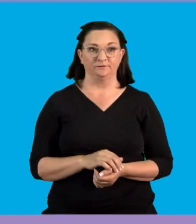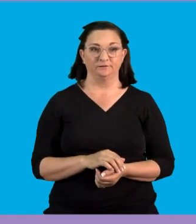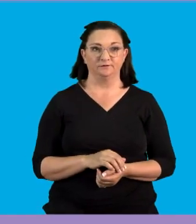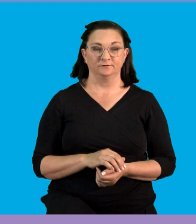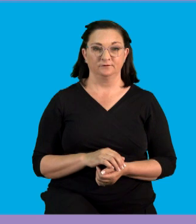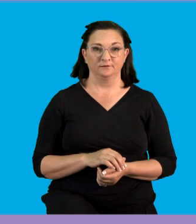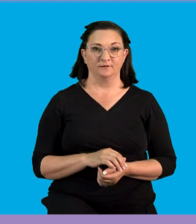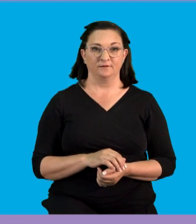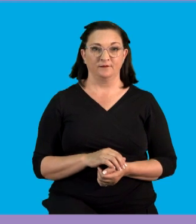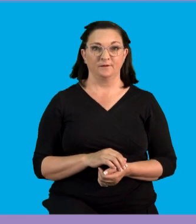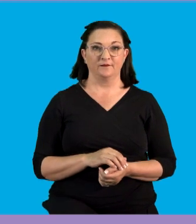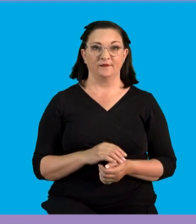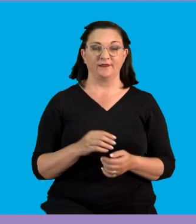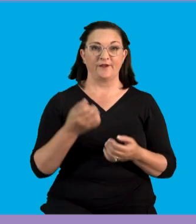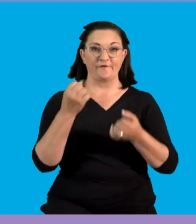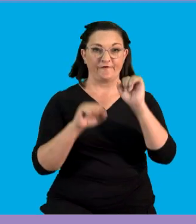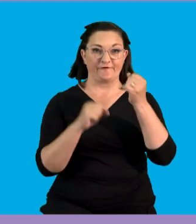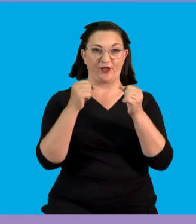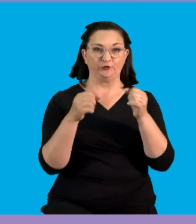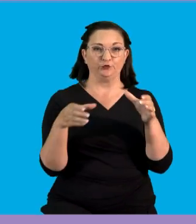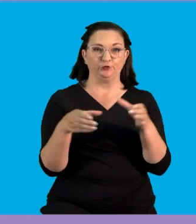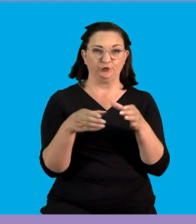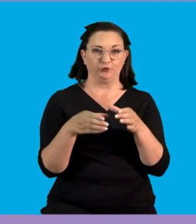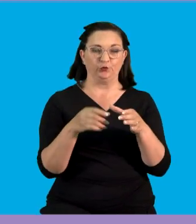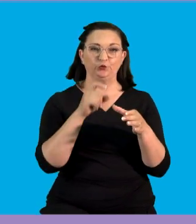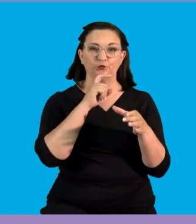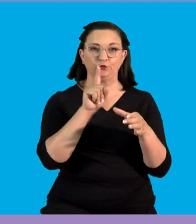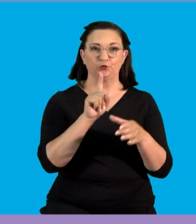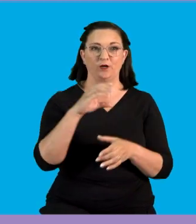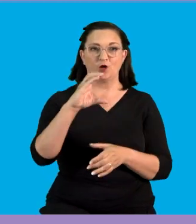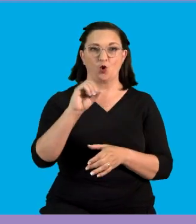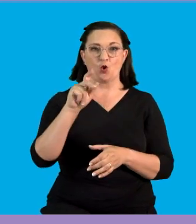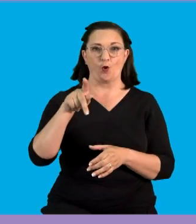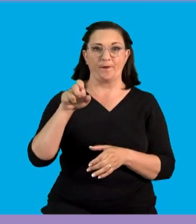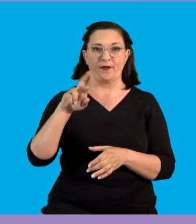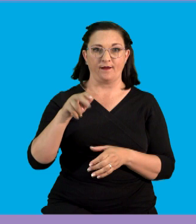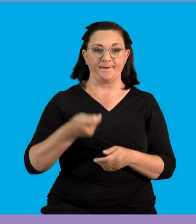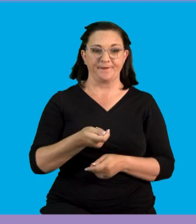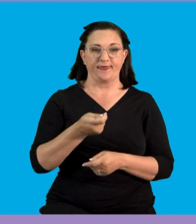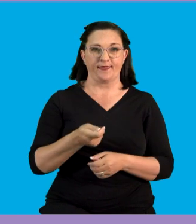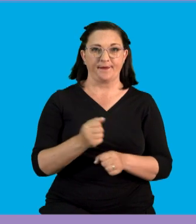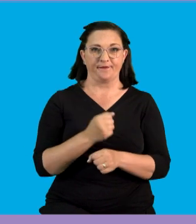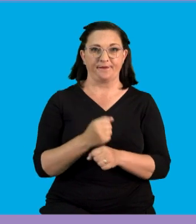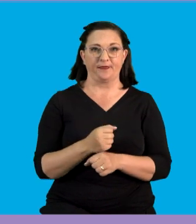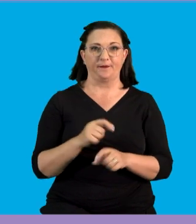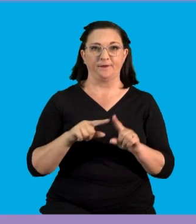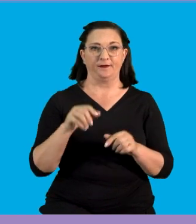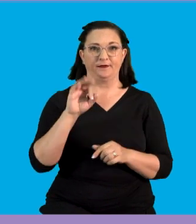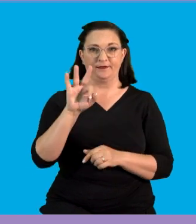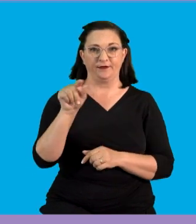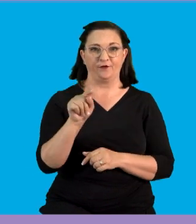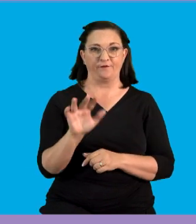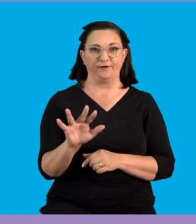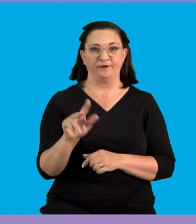A small factory uses copper to make pans for cooking. Exactly 3/50